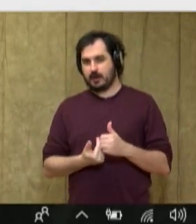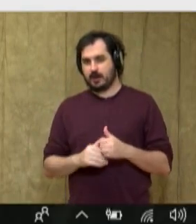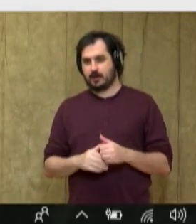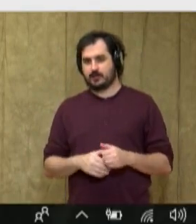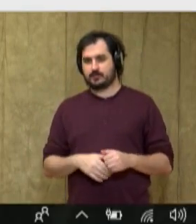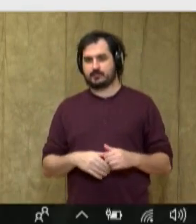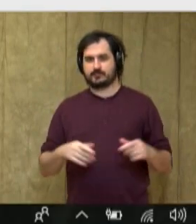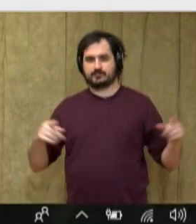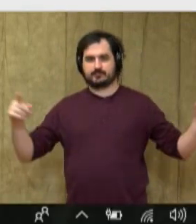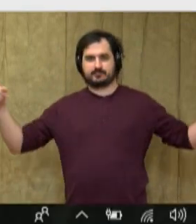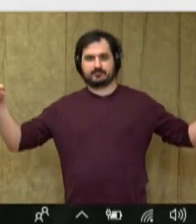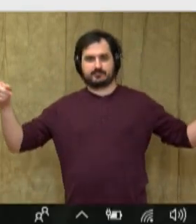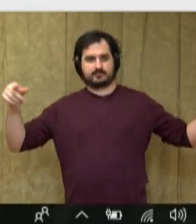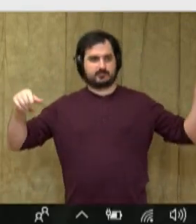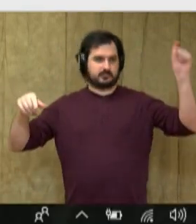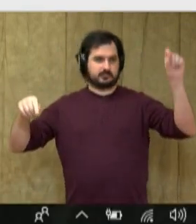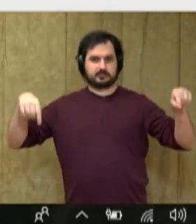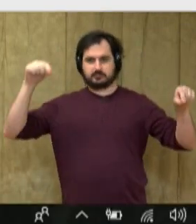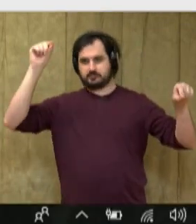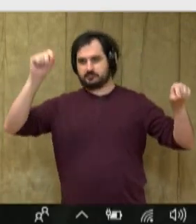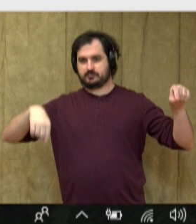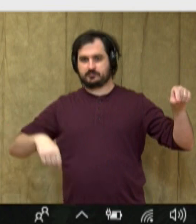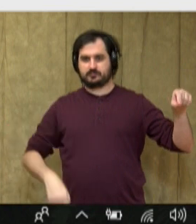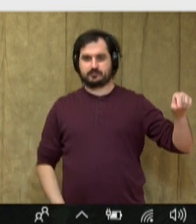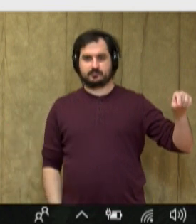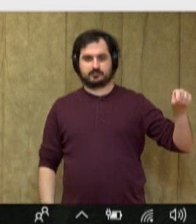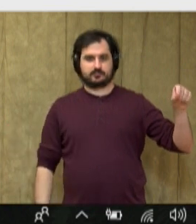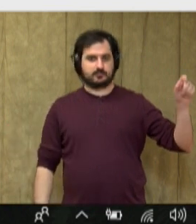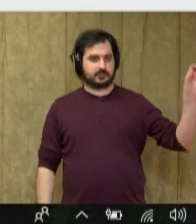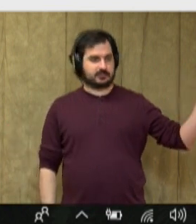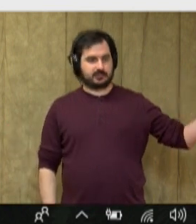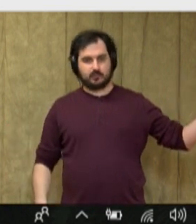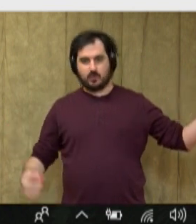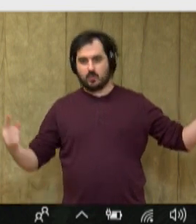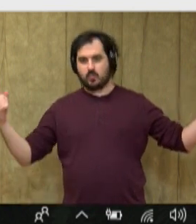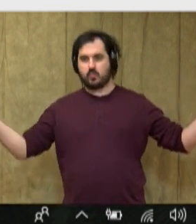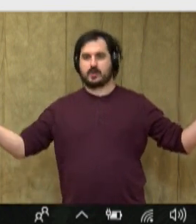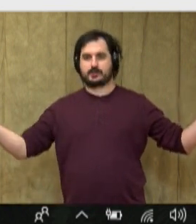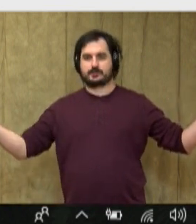breaking this up into thirds. We have our 0 here and our 1.